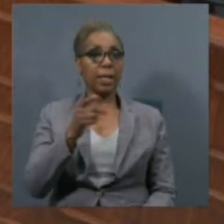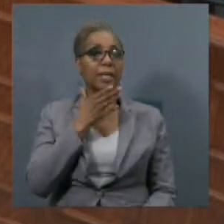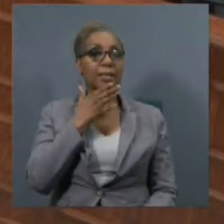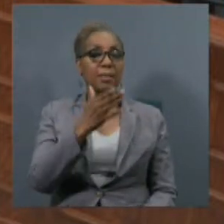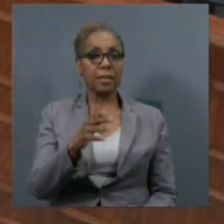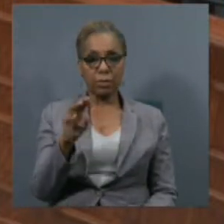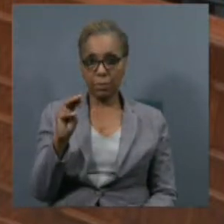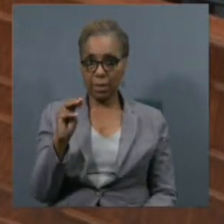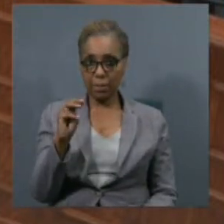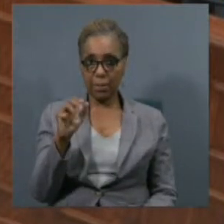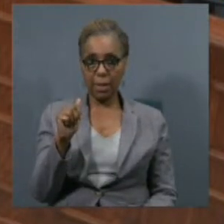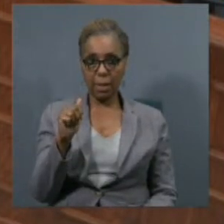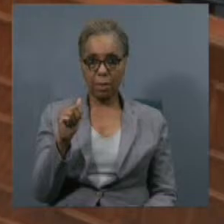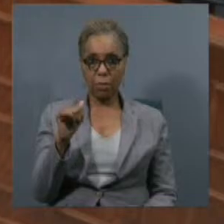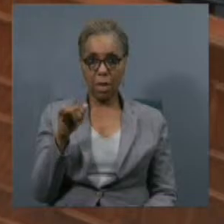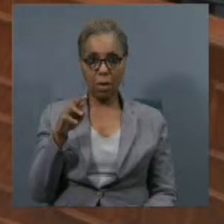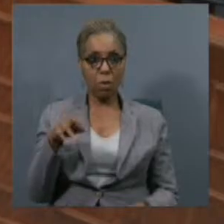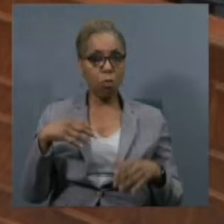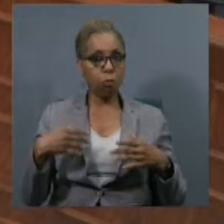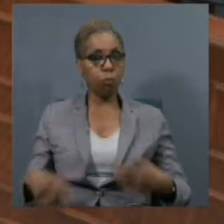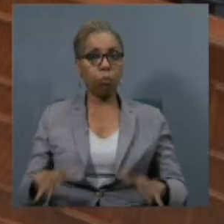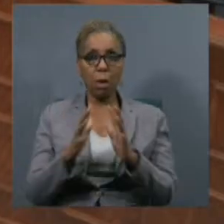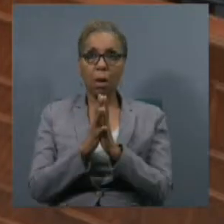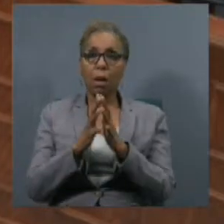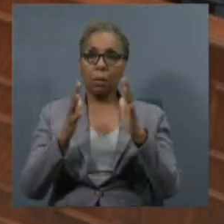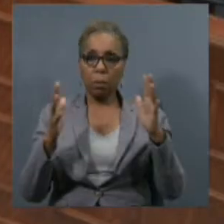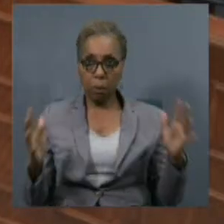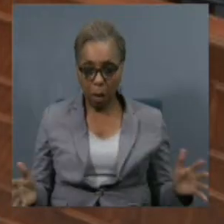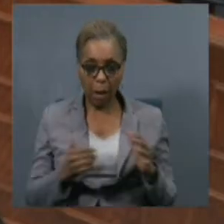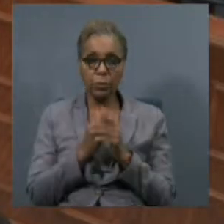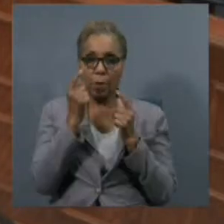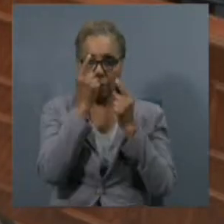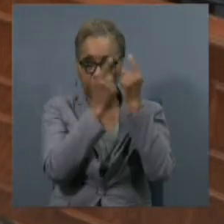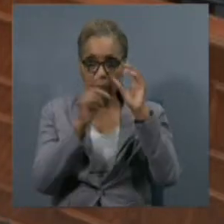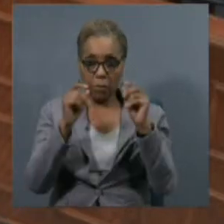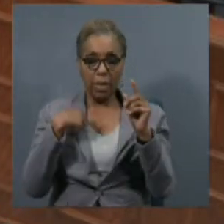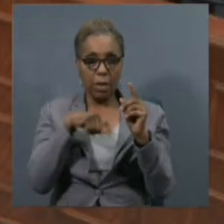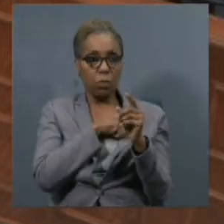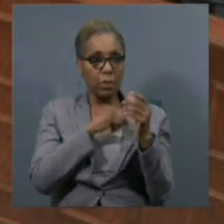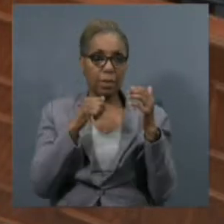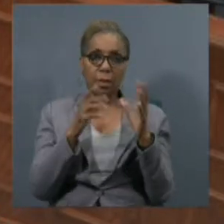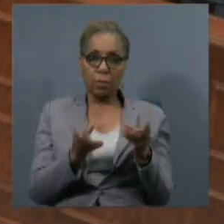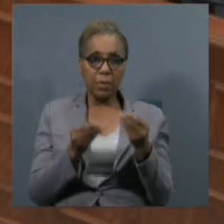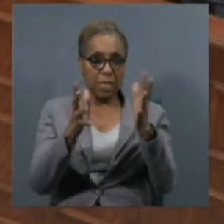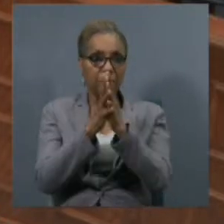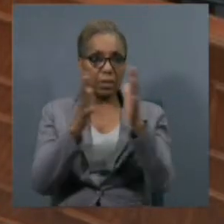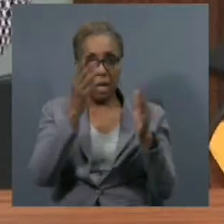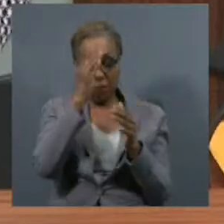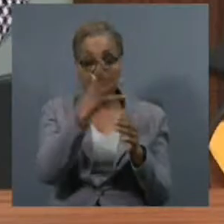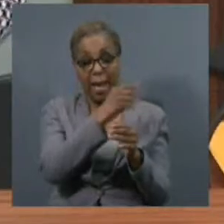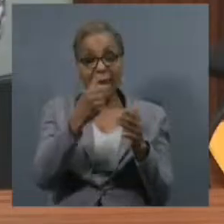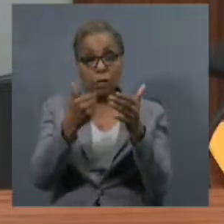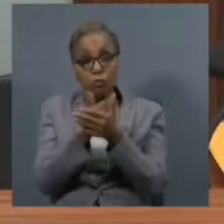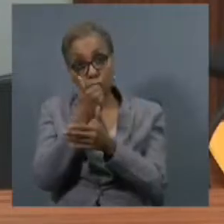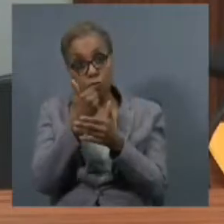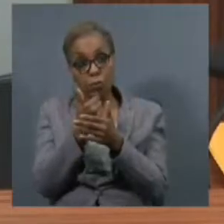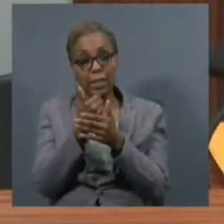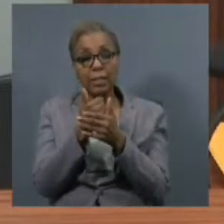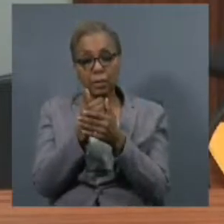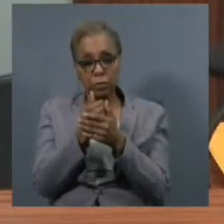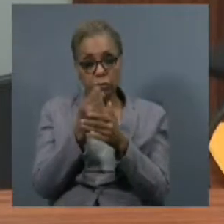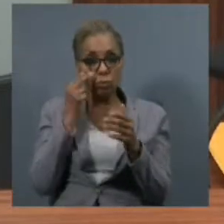Thank you, Mayor. It's a lot to absorb here, and we've been given a lot of information, some new information to take a look